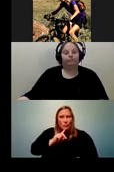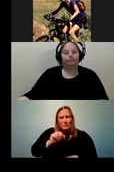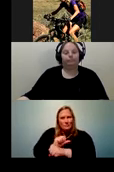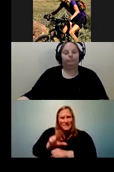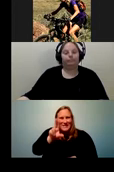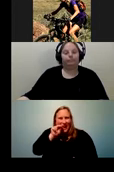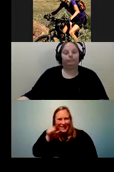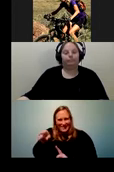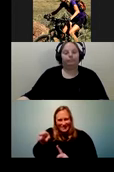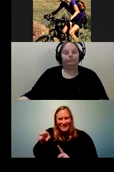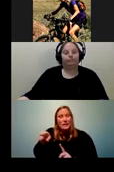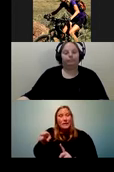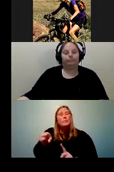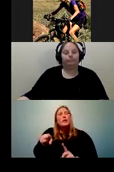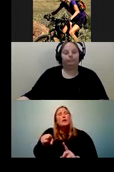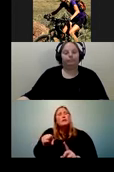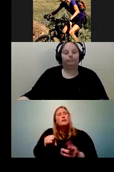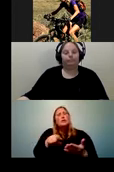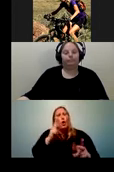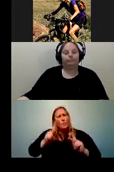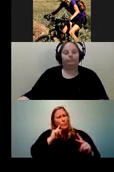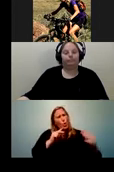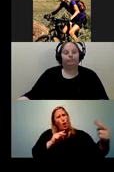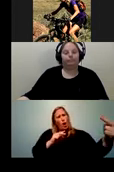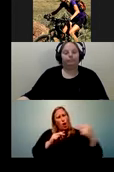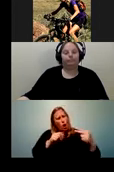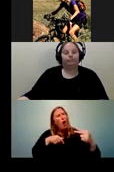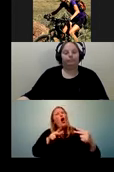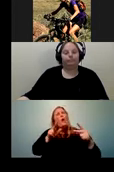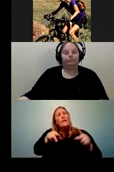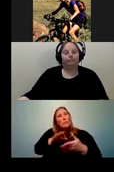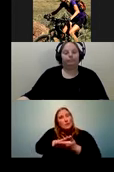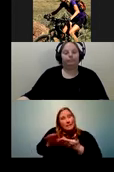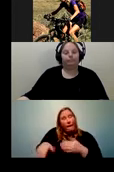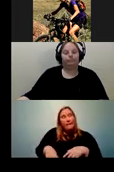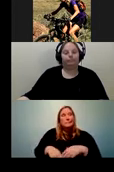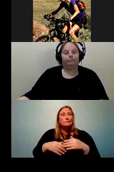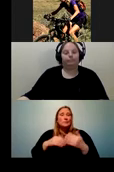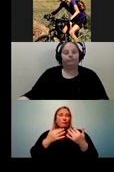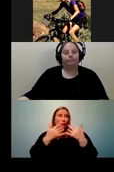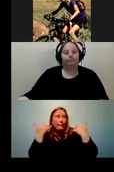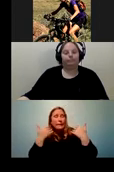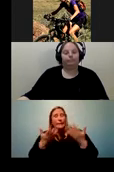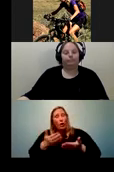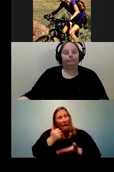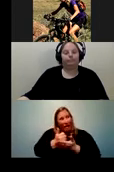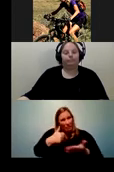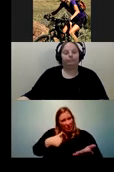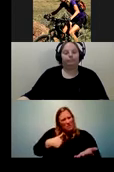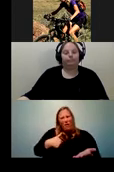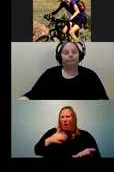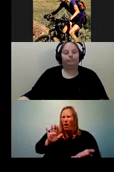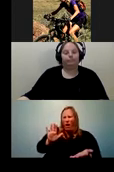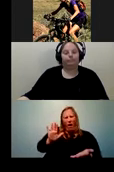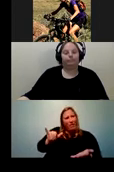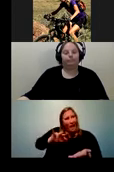clients, adult learners, are going to look at us and they're going to say, oh, this person is kind, this person is here, this person is helping me, therefore this person is a friend.